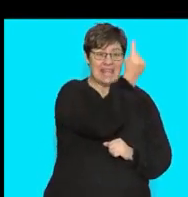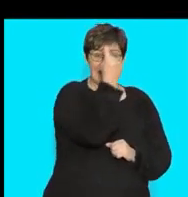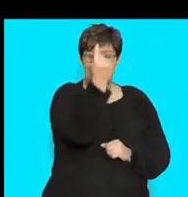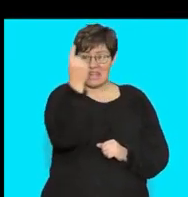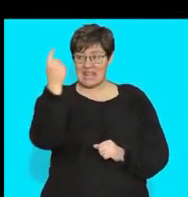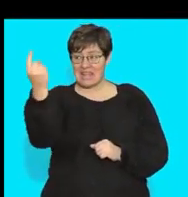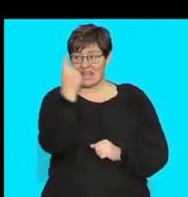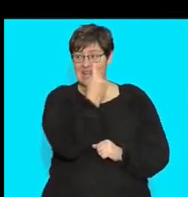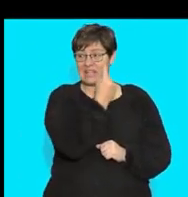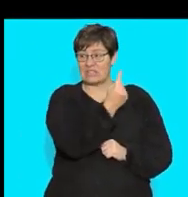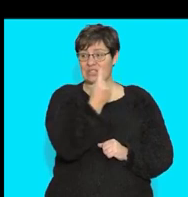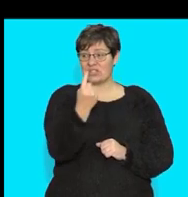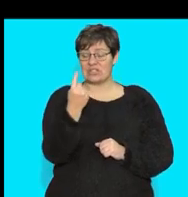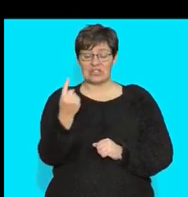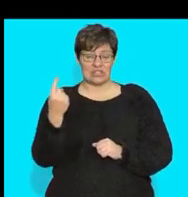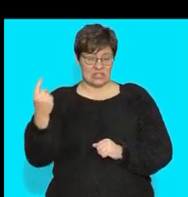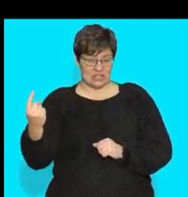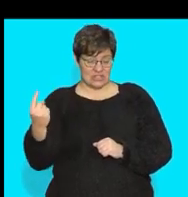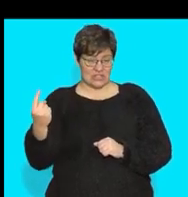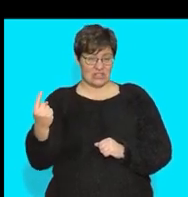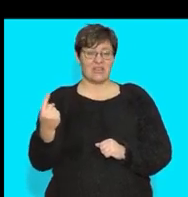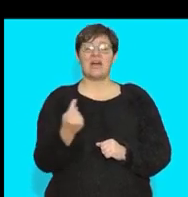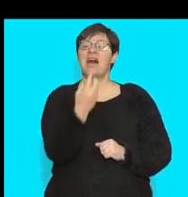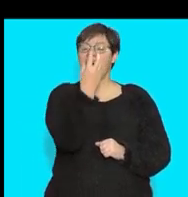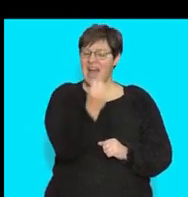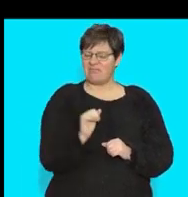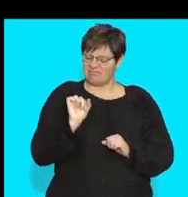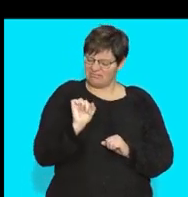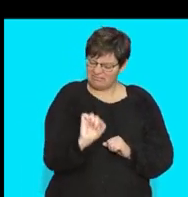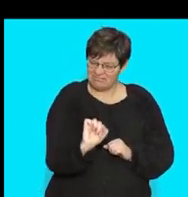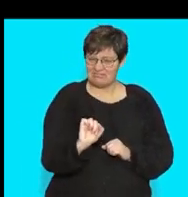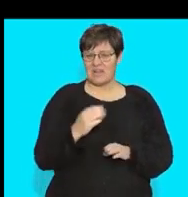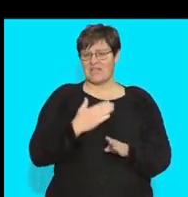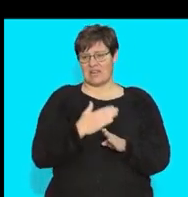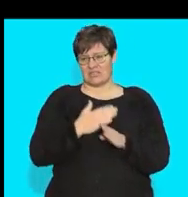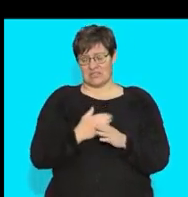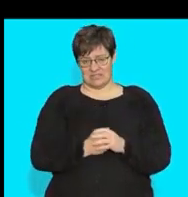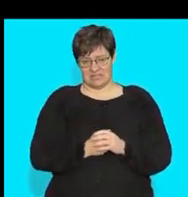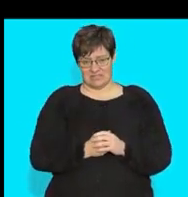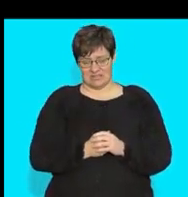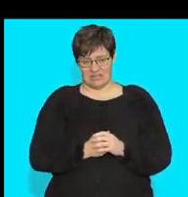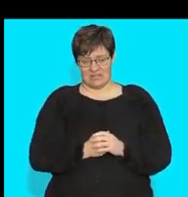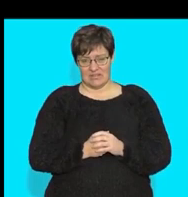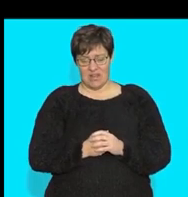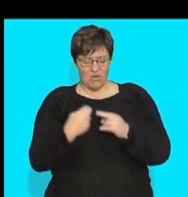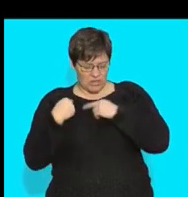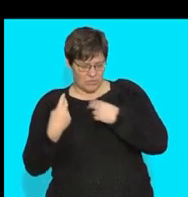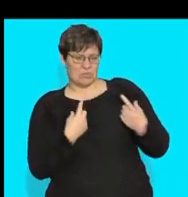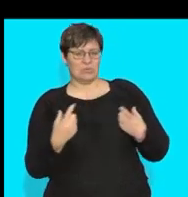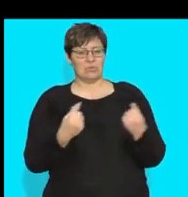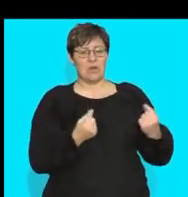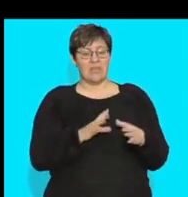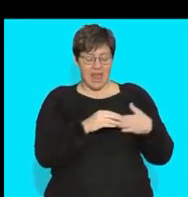of these have a specific function. So they're going to lead us to